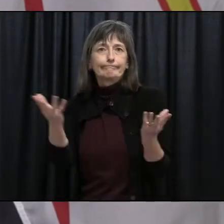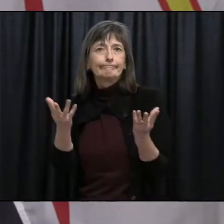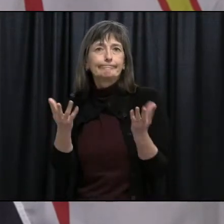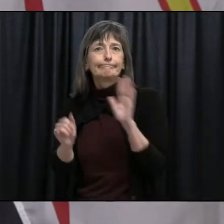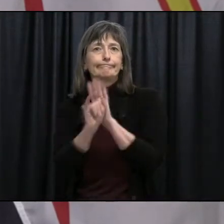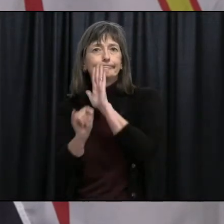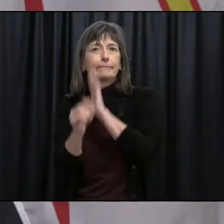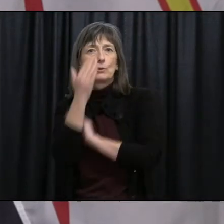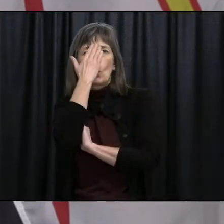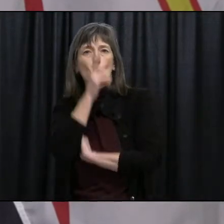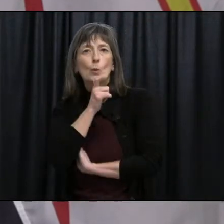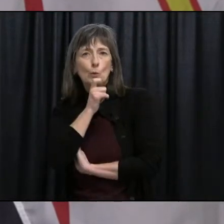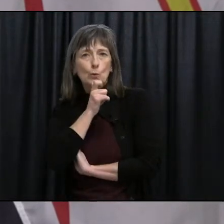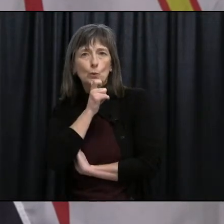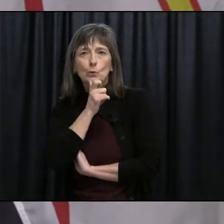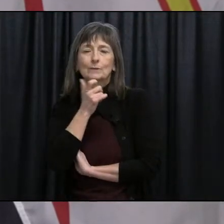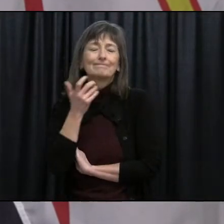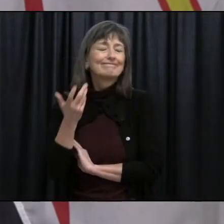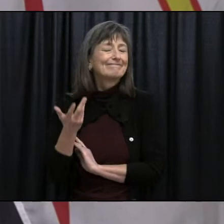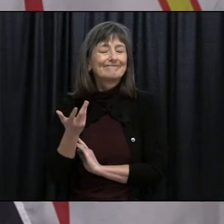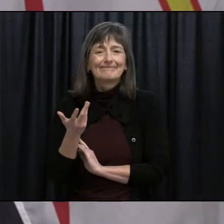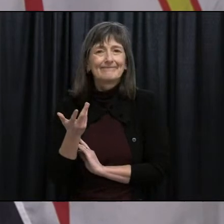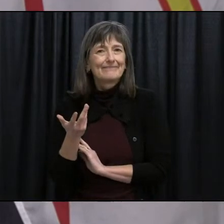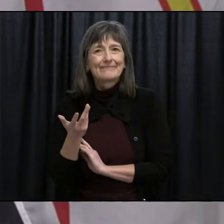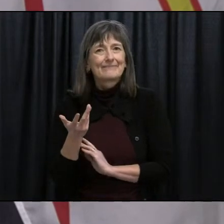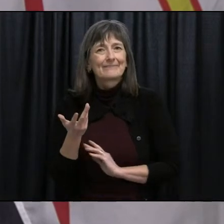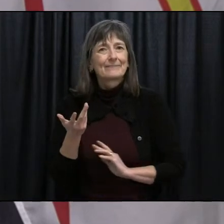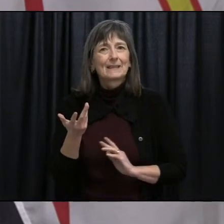recognized or identified, and that can lead to